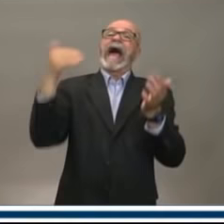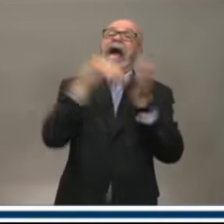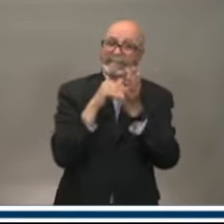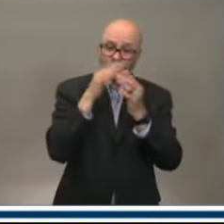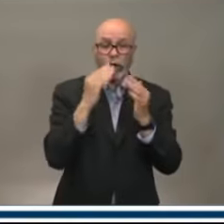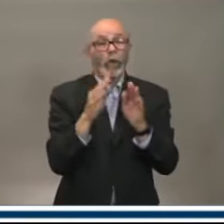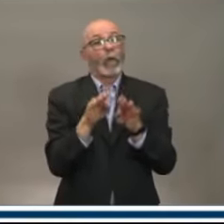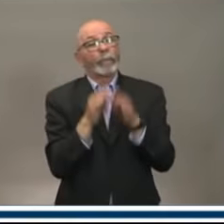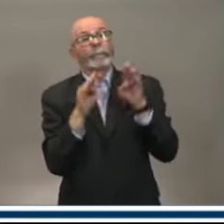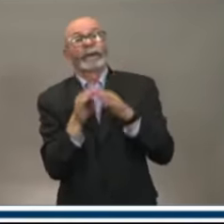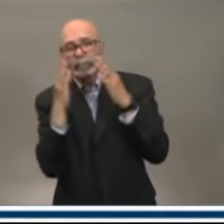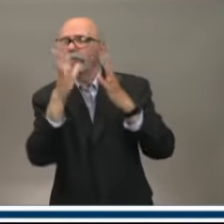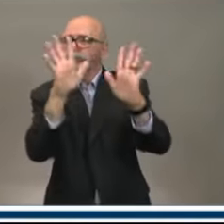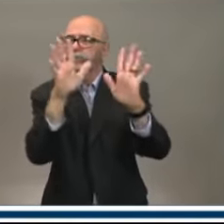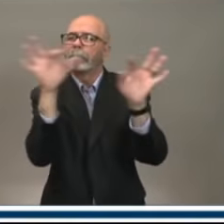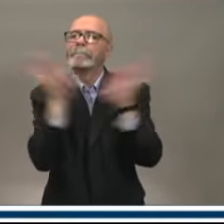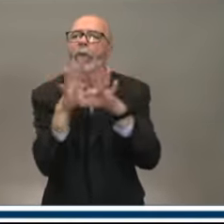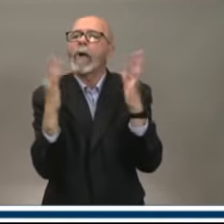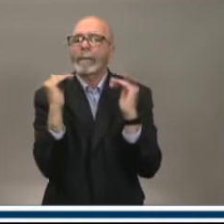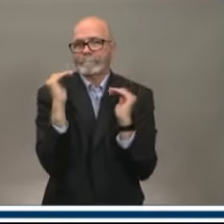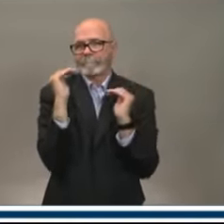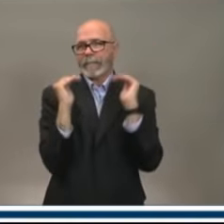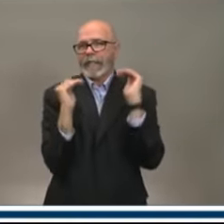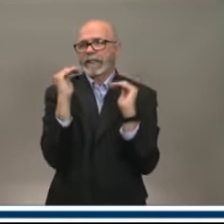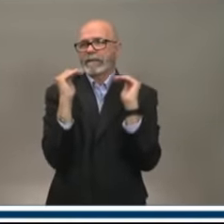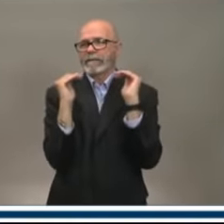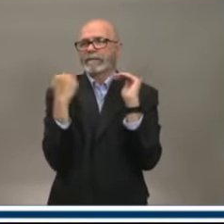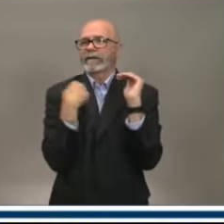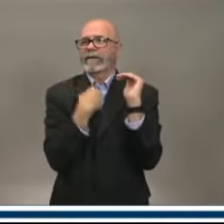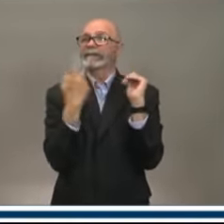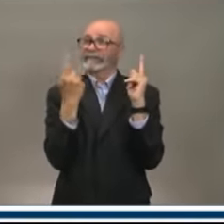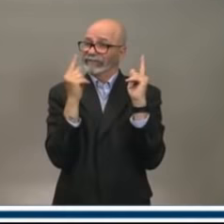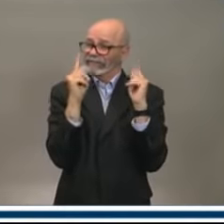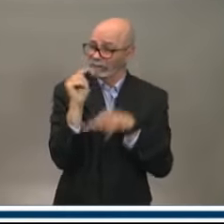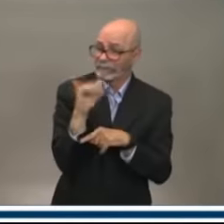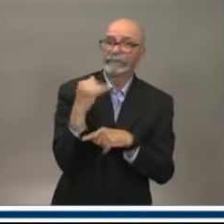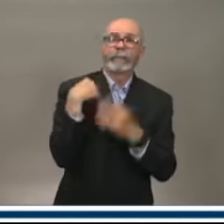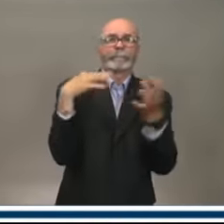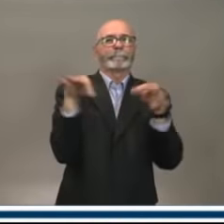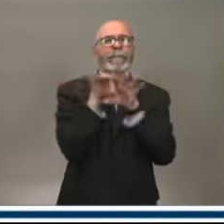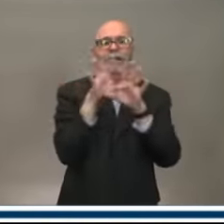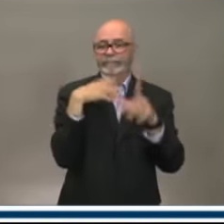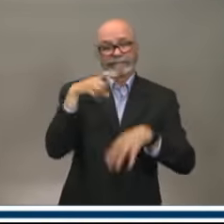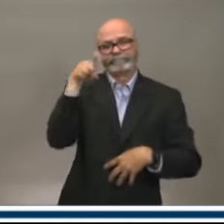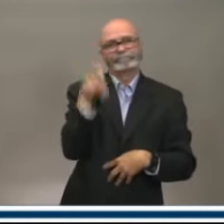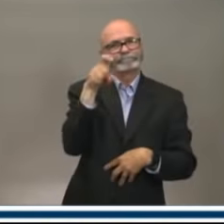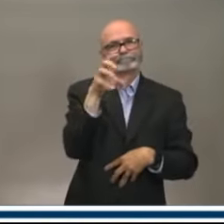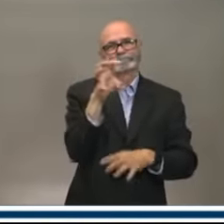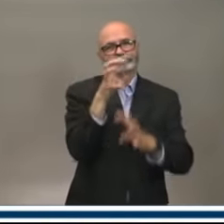was by necessity that we put very tight public health restrictions in place to deal with wave one.